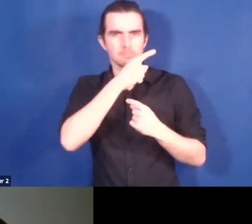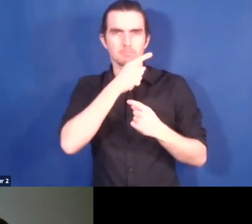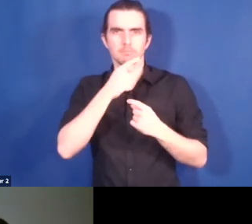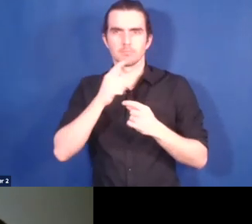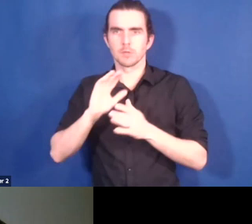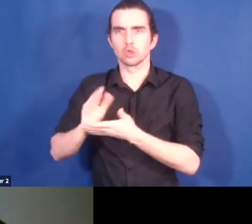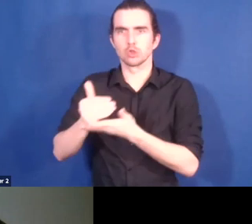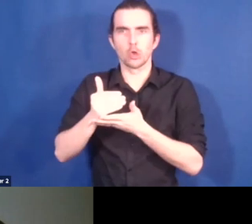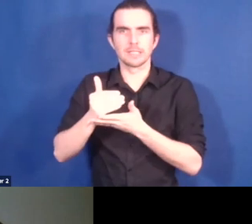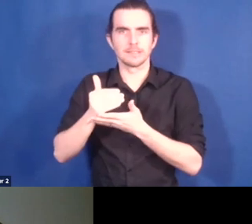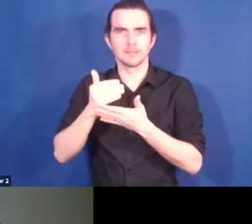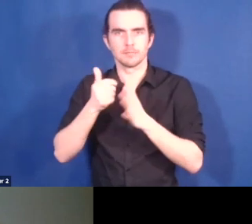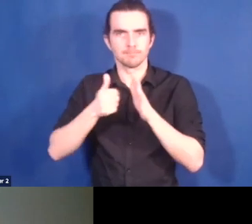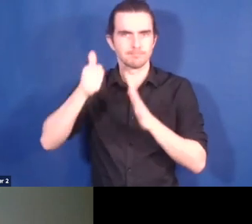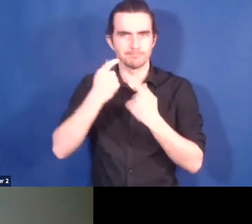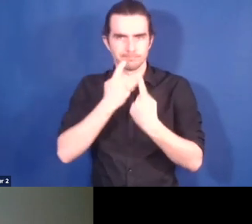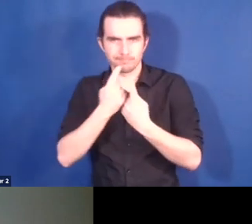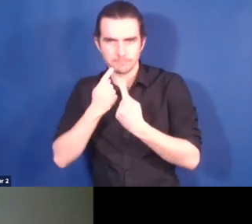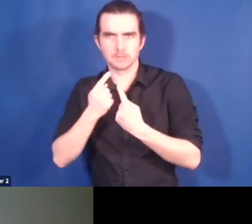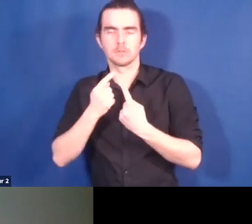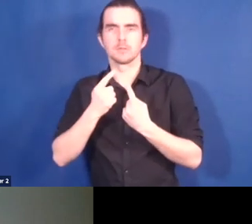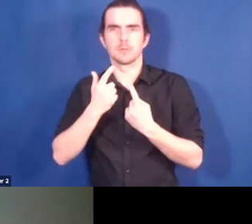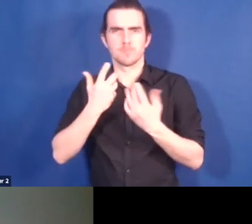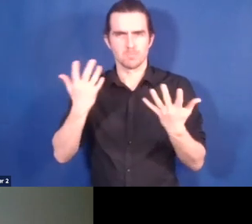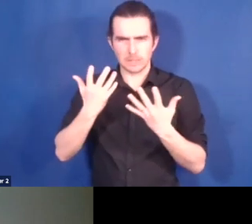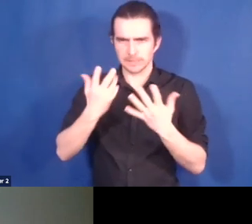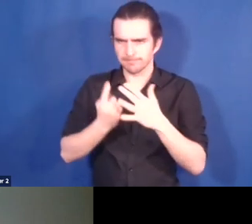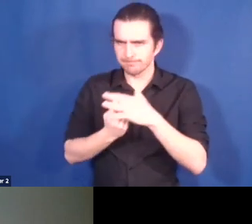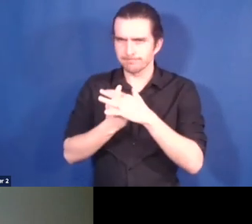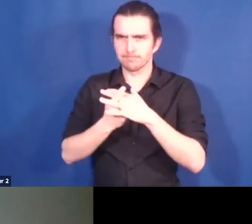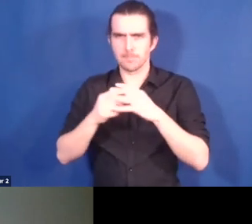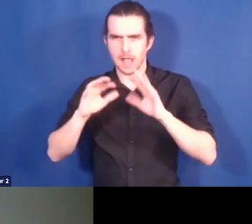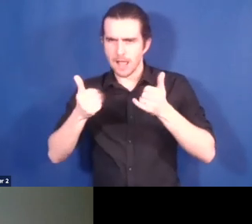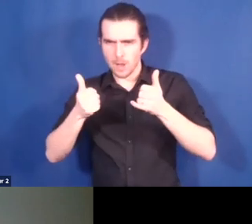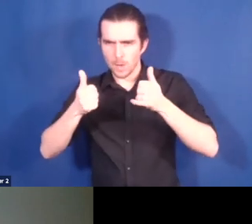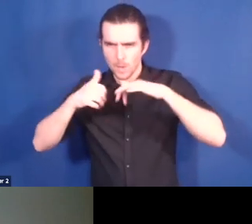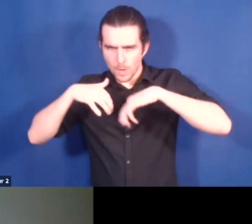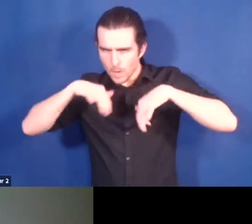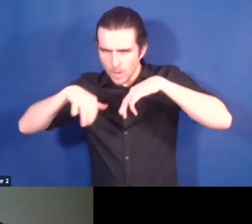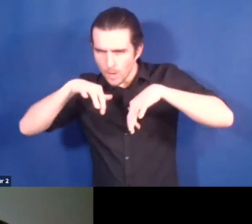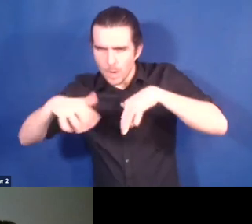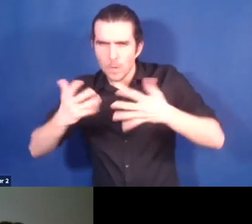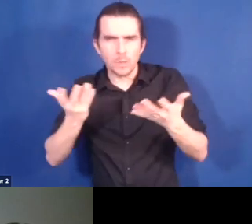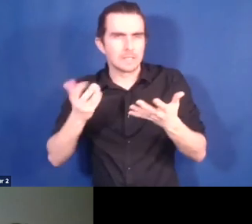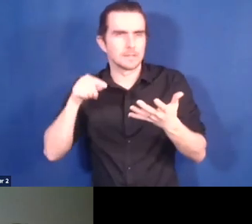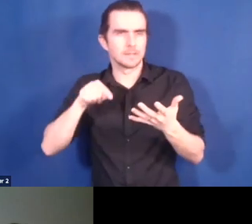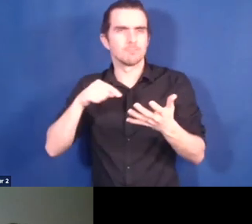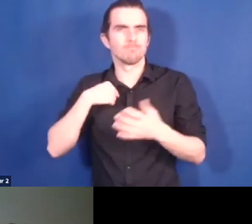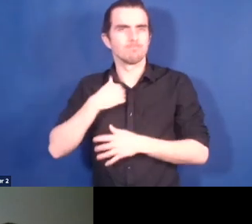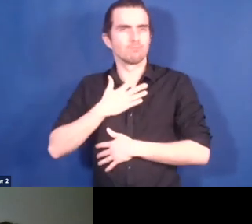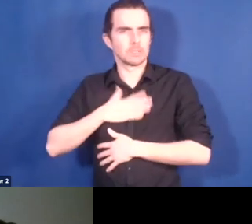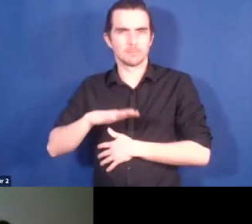we had conversation that came up in the Southern Africa sessions, in some of the Asia conversations, in West and